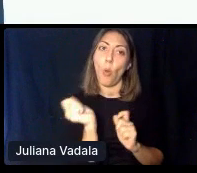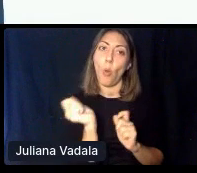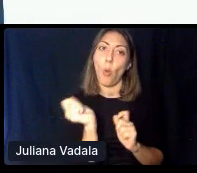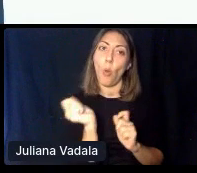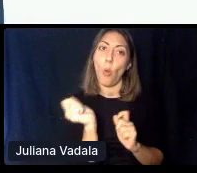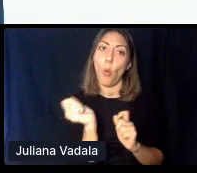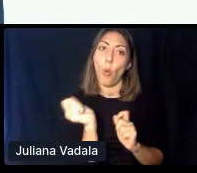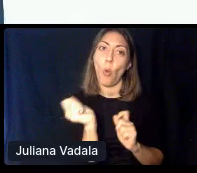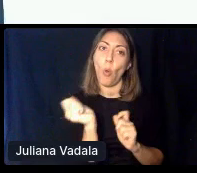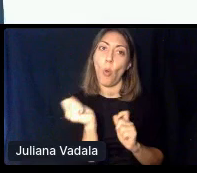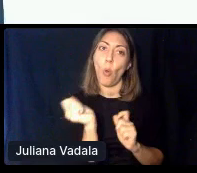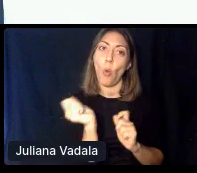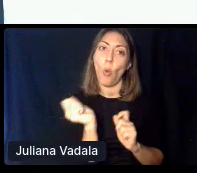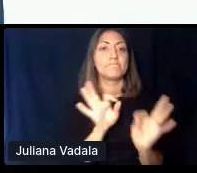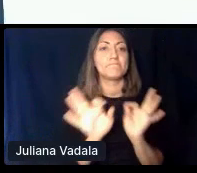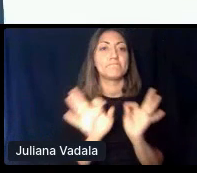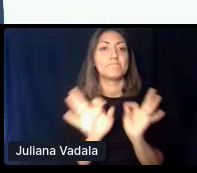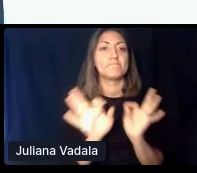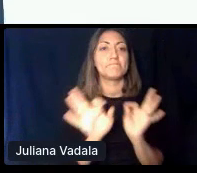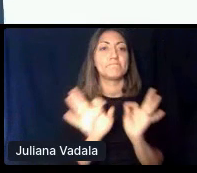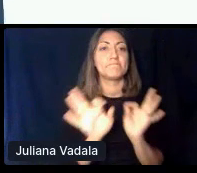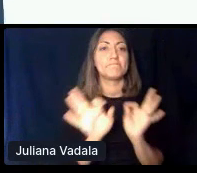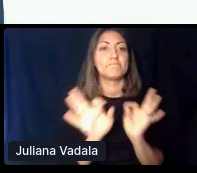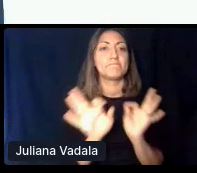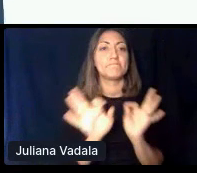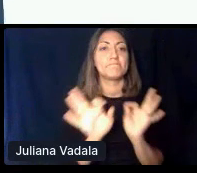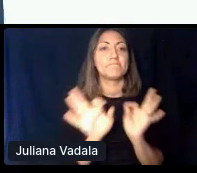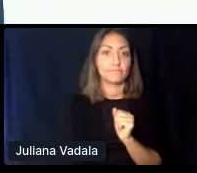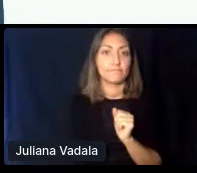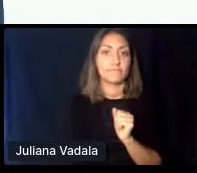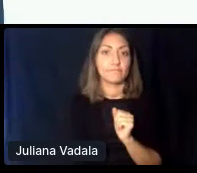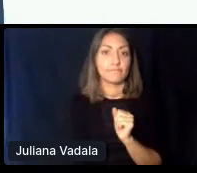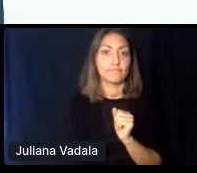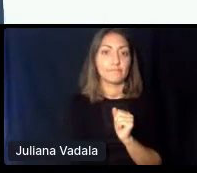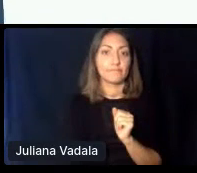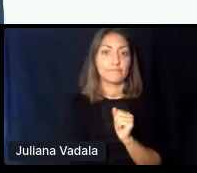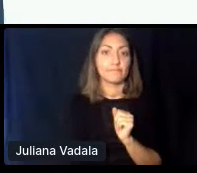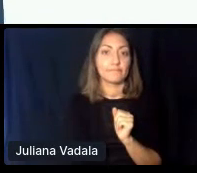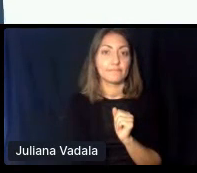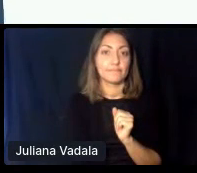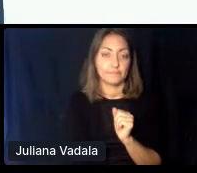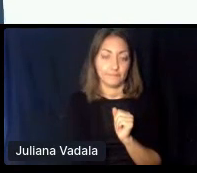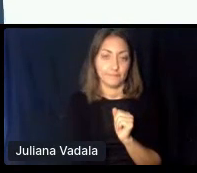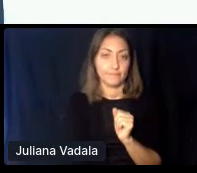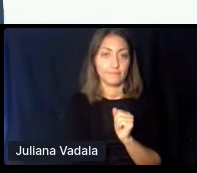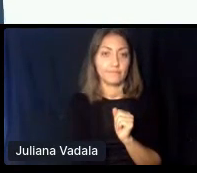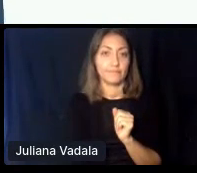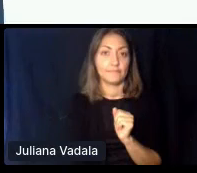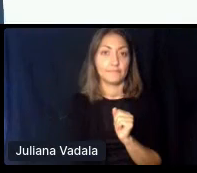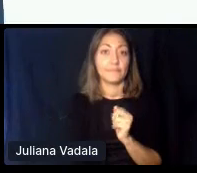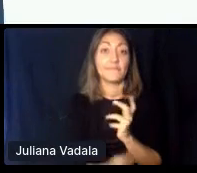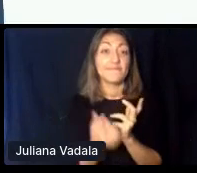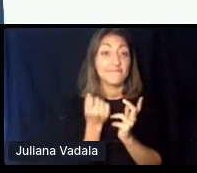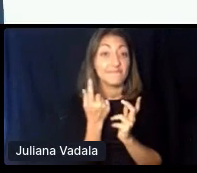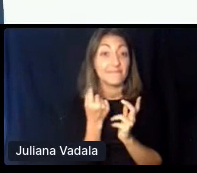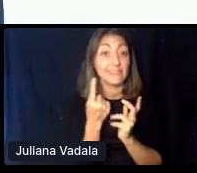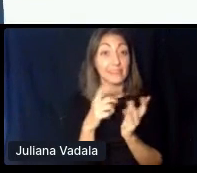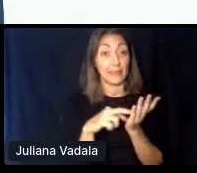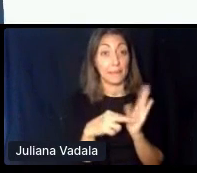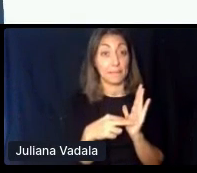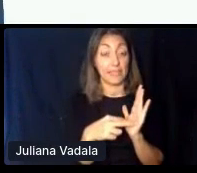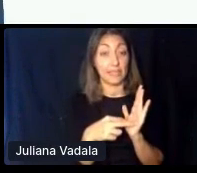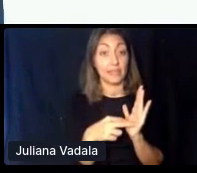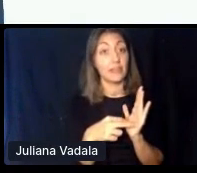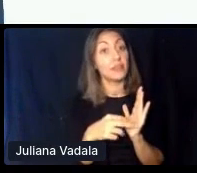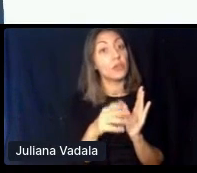best way to learn. We can't expect a handful of examples to cover all possibilities and to do all learning.